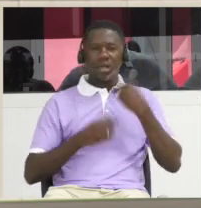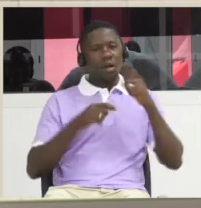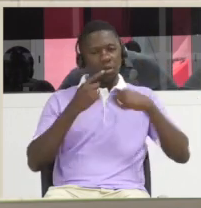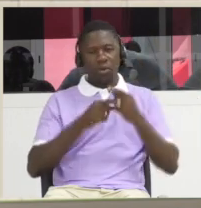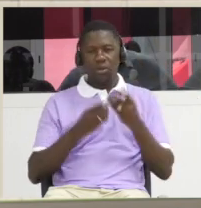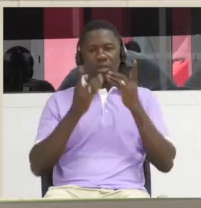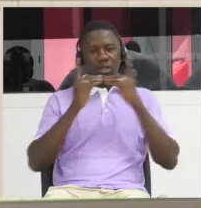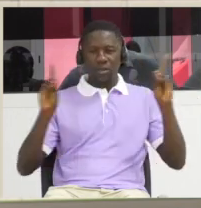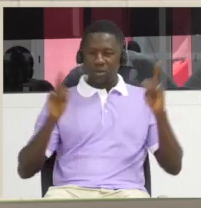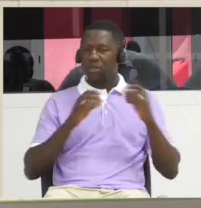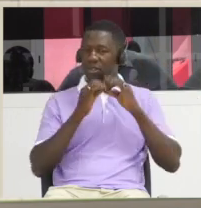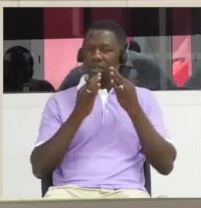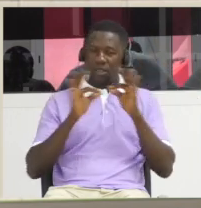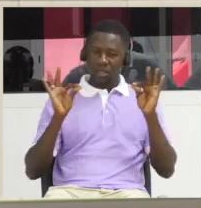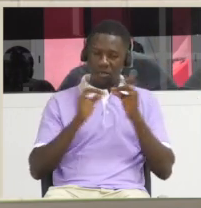democratic traditions.